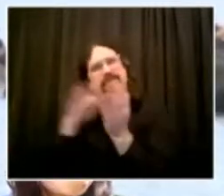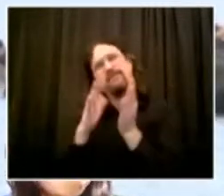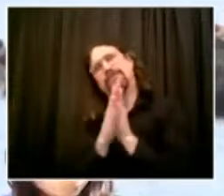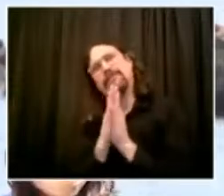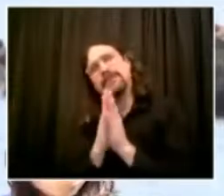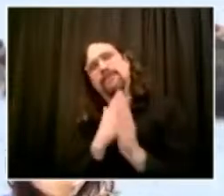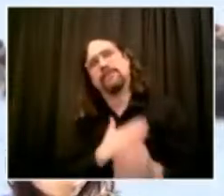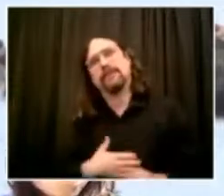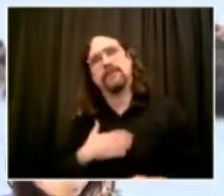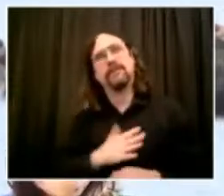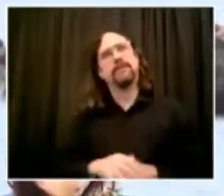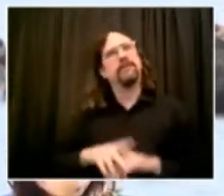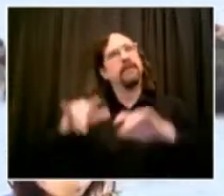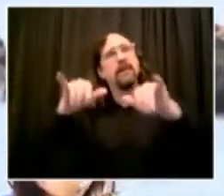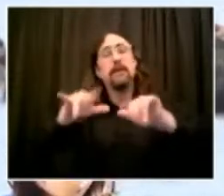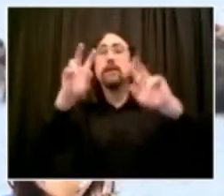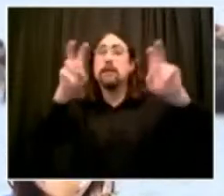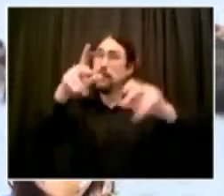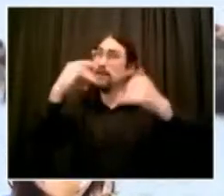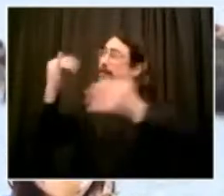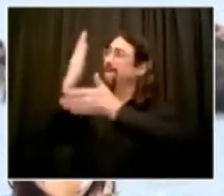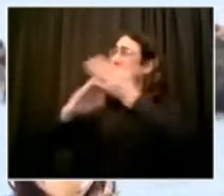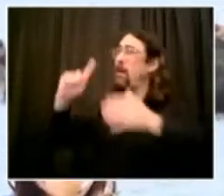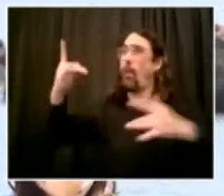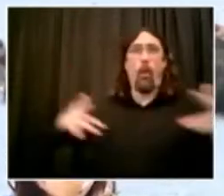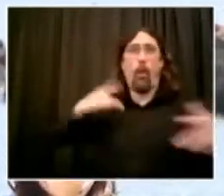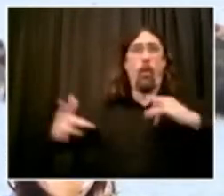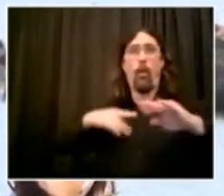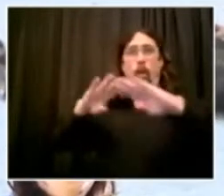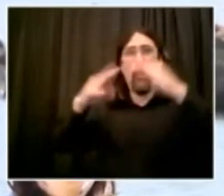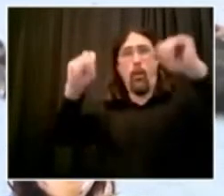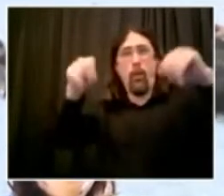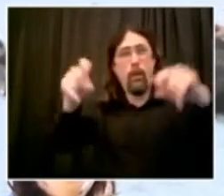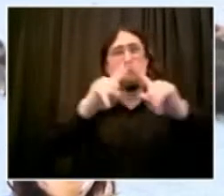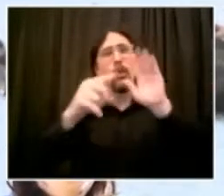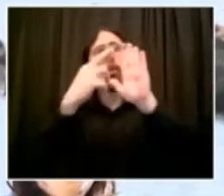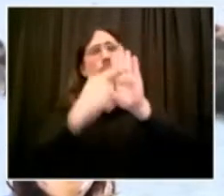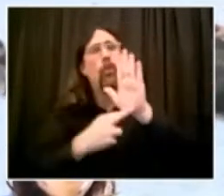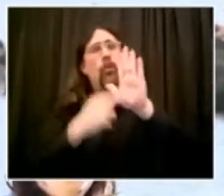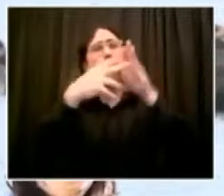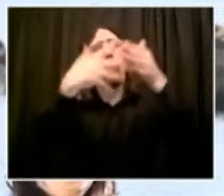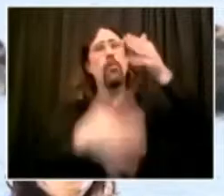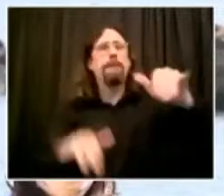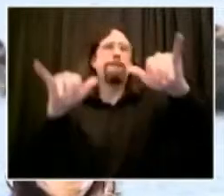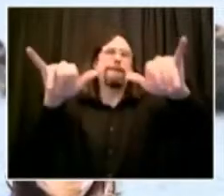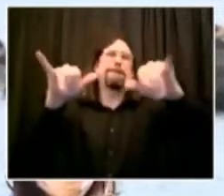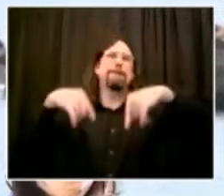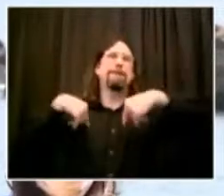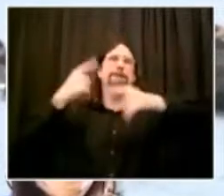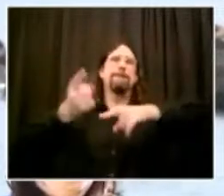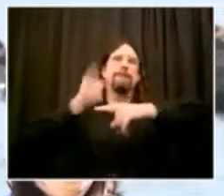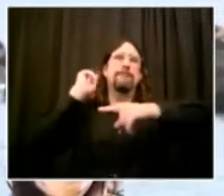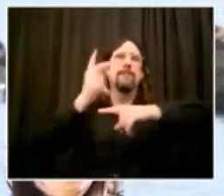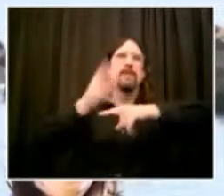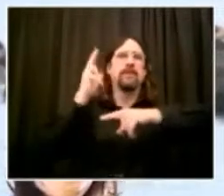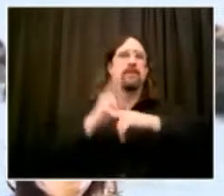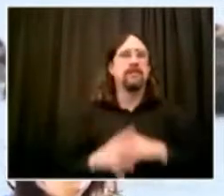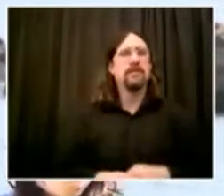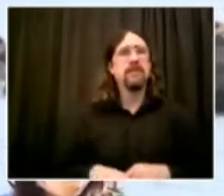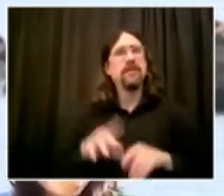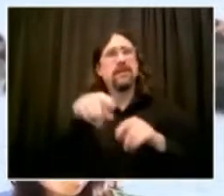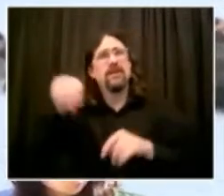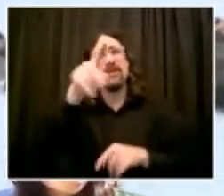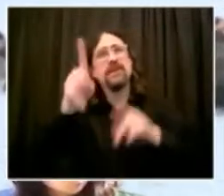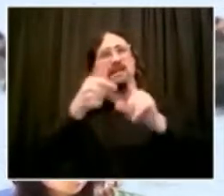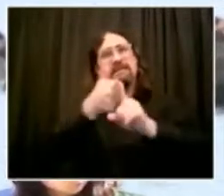to stay as much indoors as possible. And similarly, for those individuals who do go outside and they do have someone